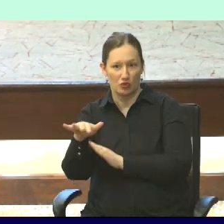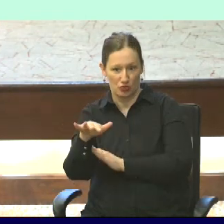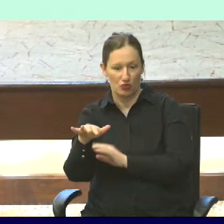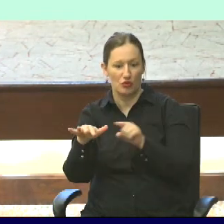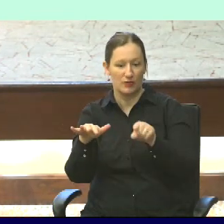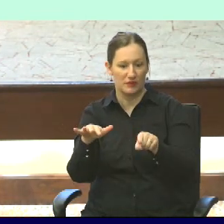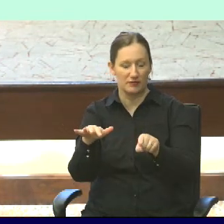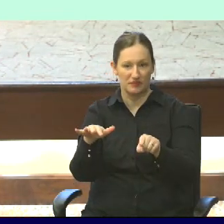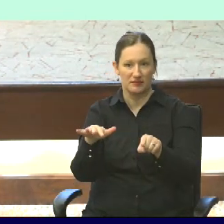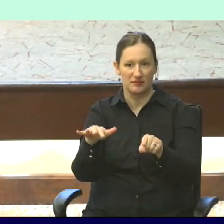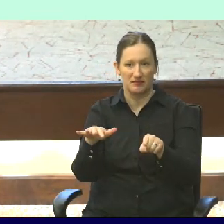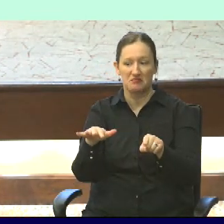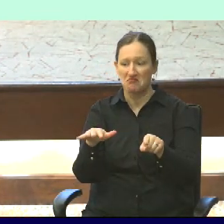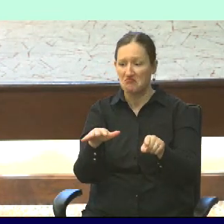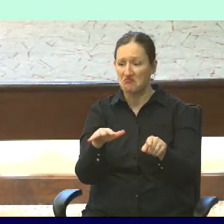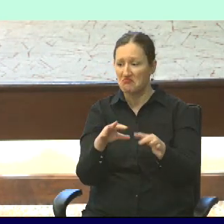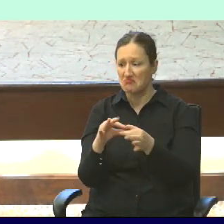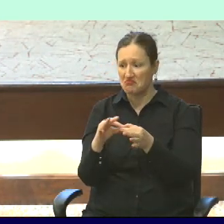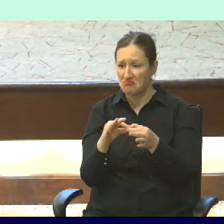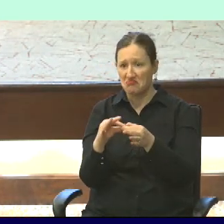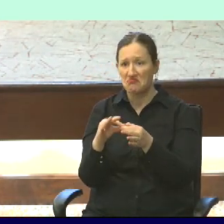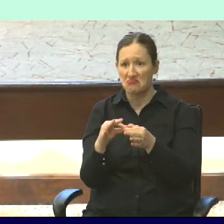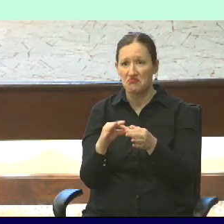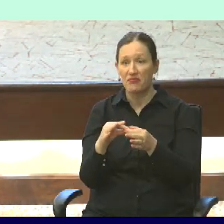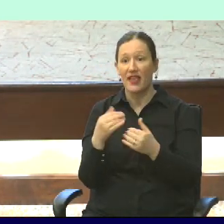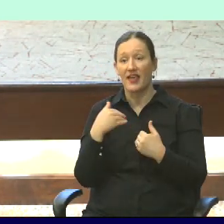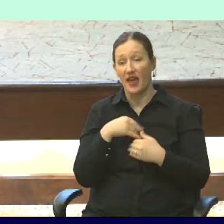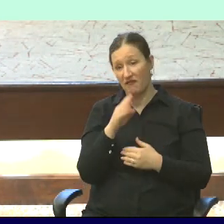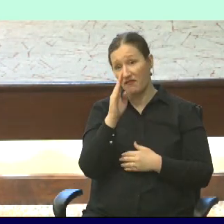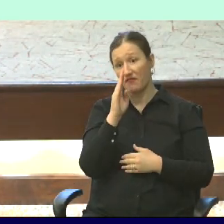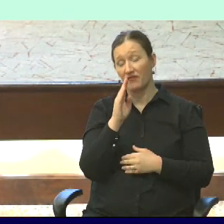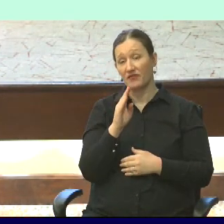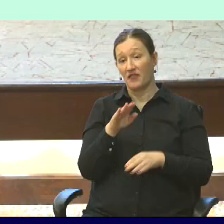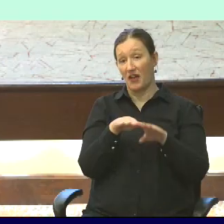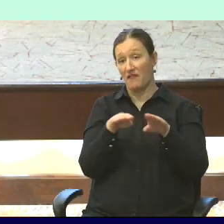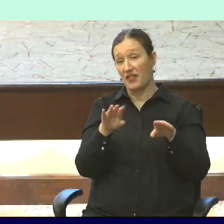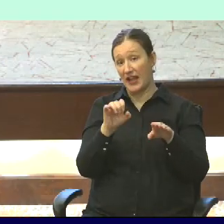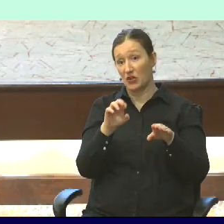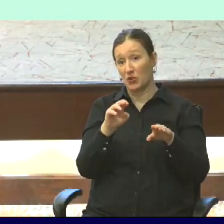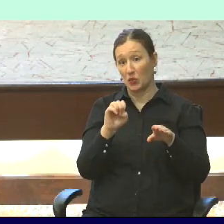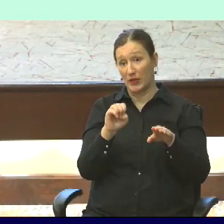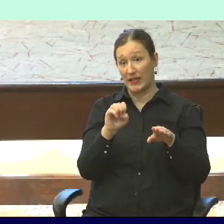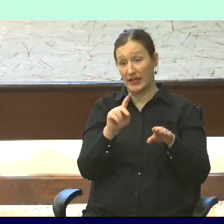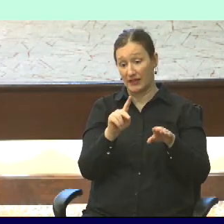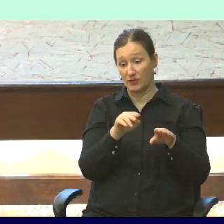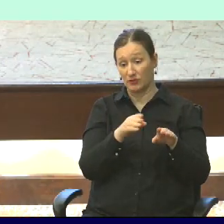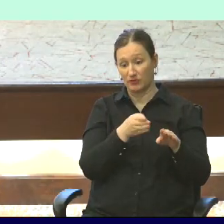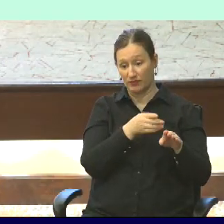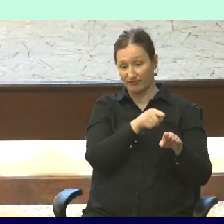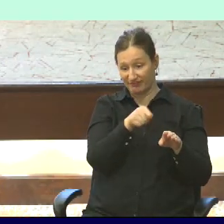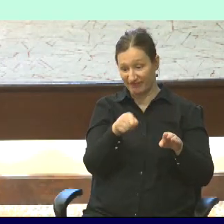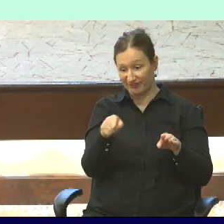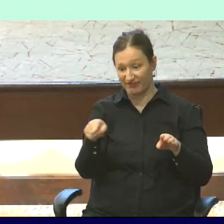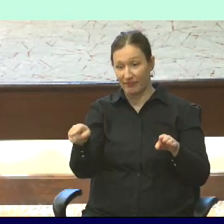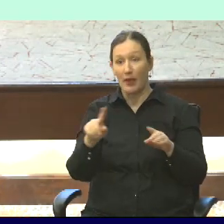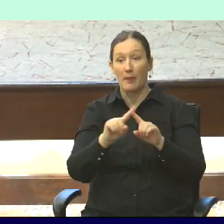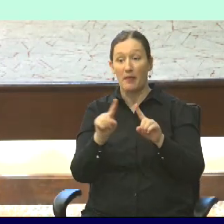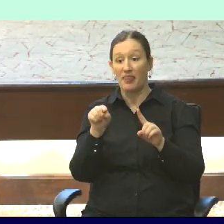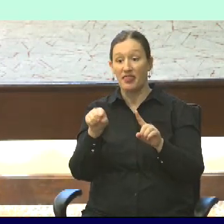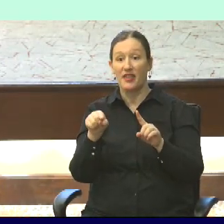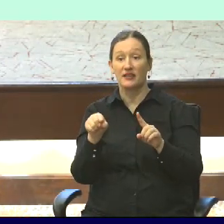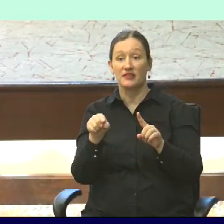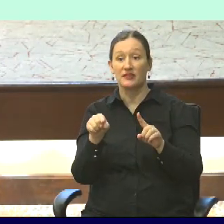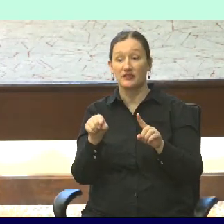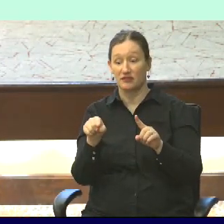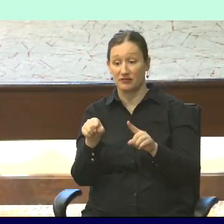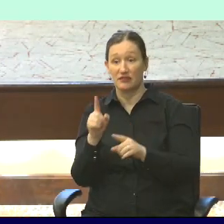do have Flat Creek that runs through there, and then with the multifamily development that is more compatible with that